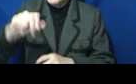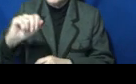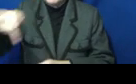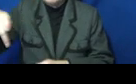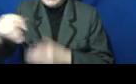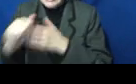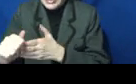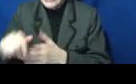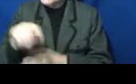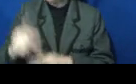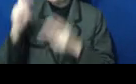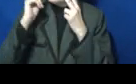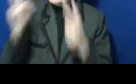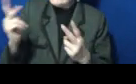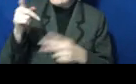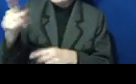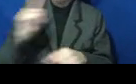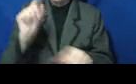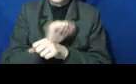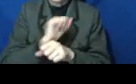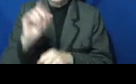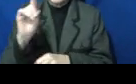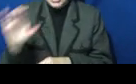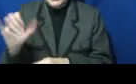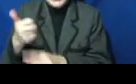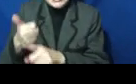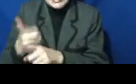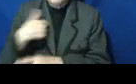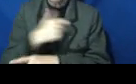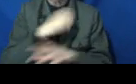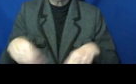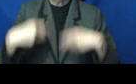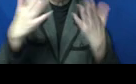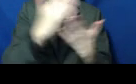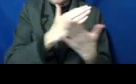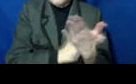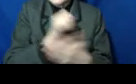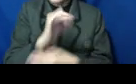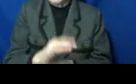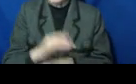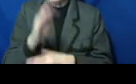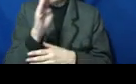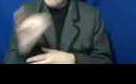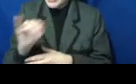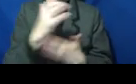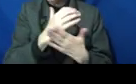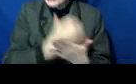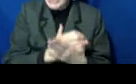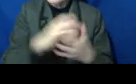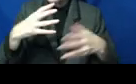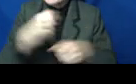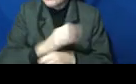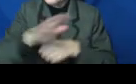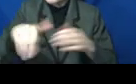You'll see that in the actual document itself, we provide a list of by chapter summary of all of